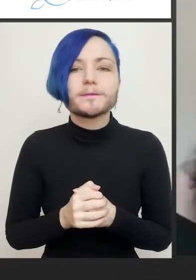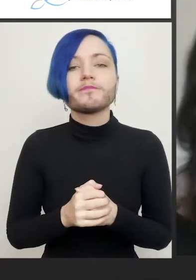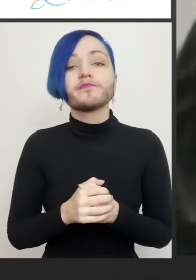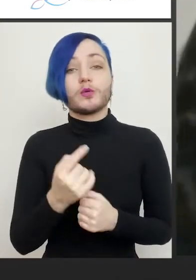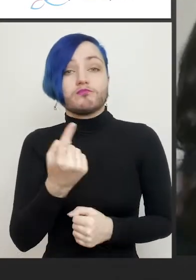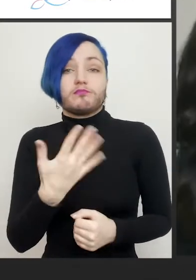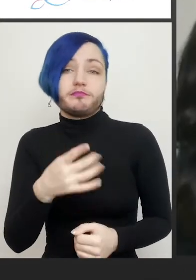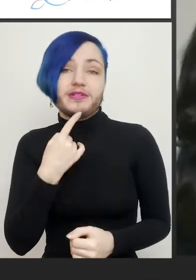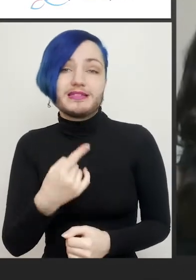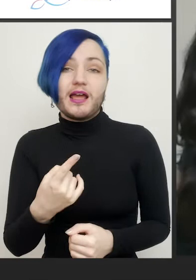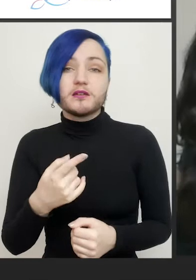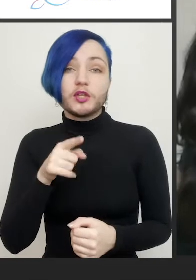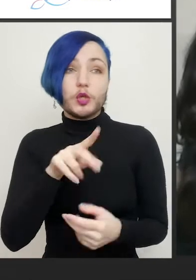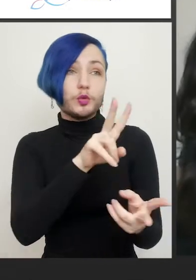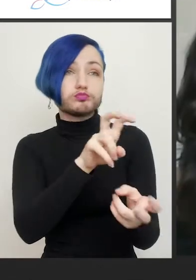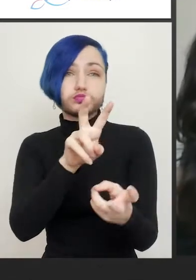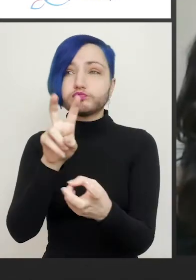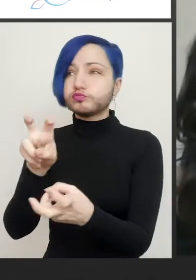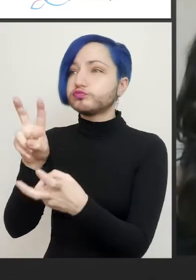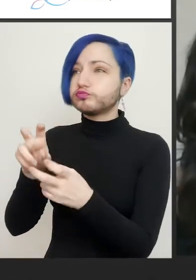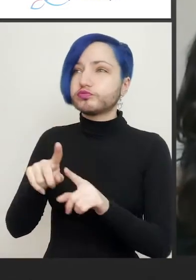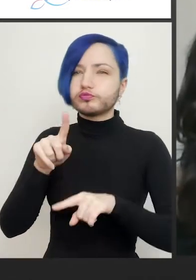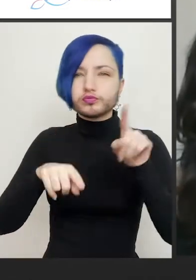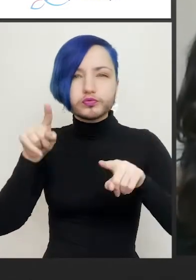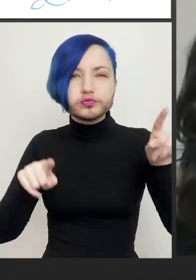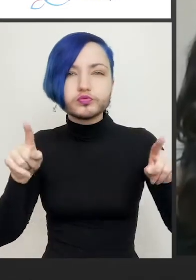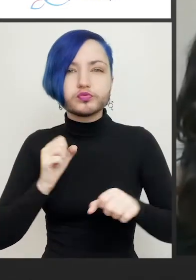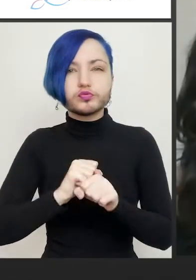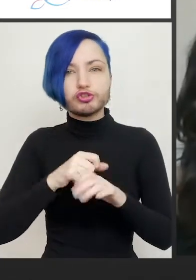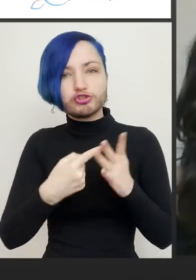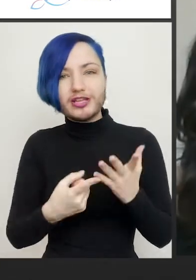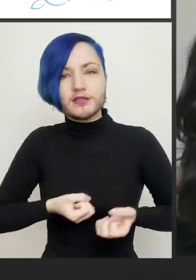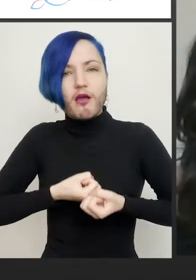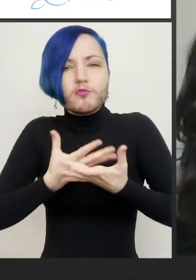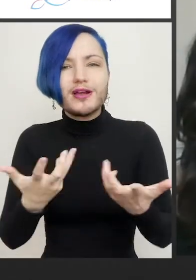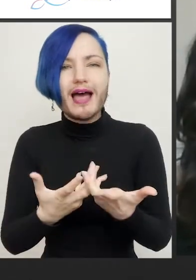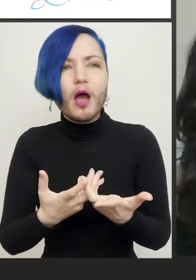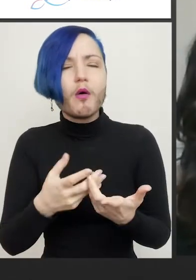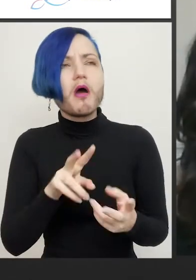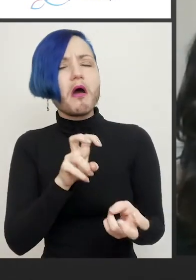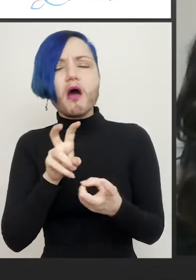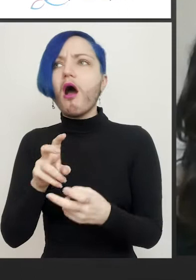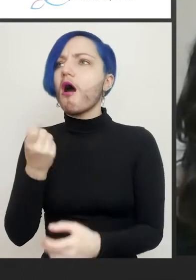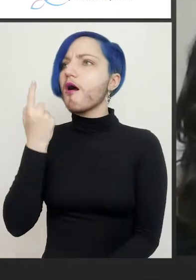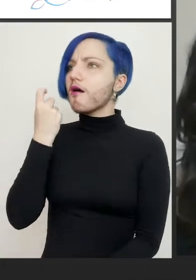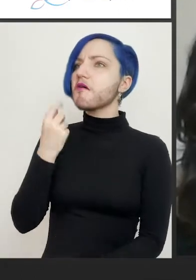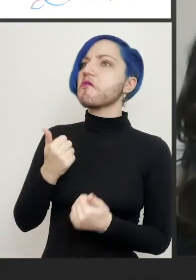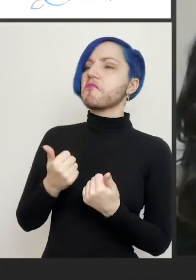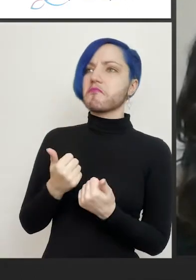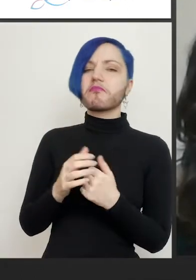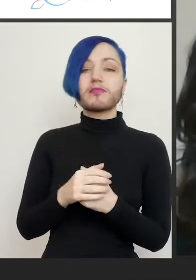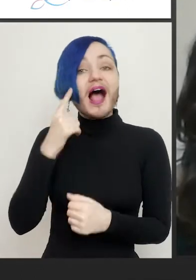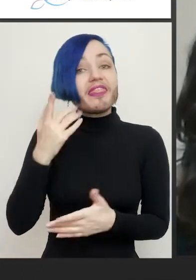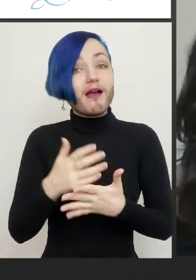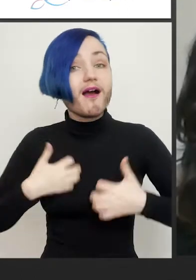said that you were informed by seeing different types of people and the way they interpreted gender, which I think is really, really